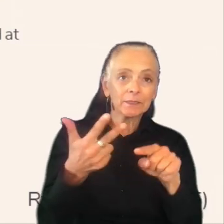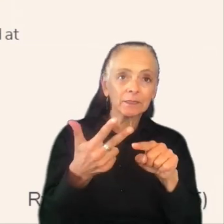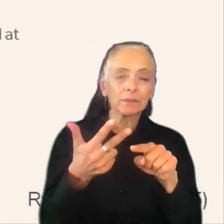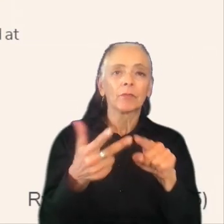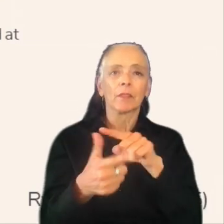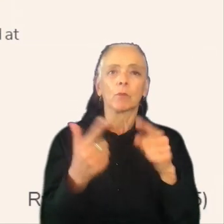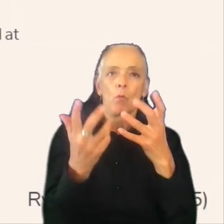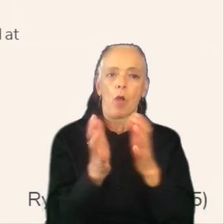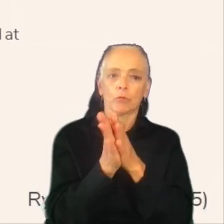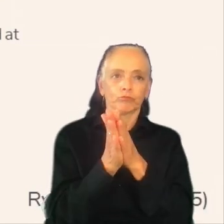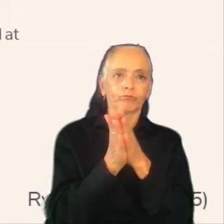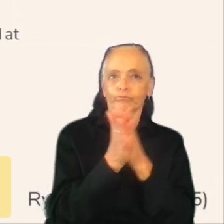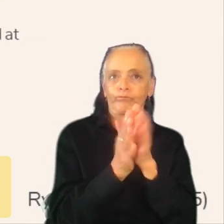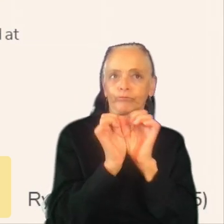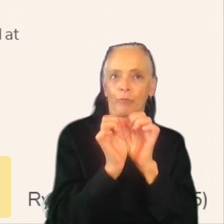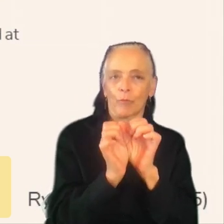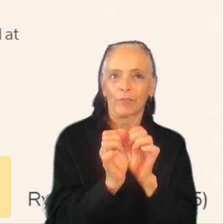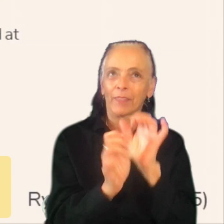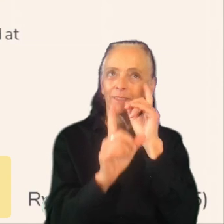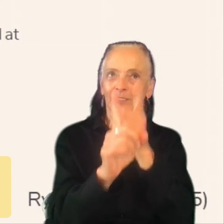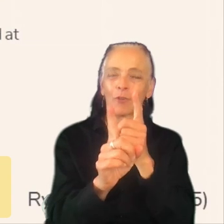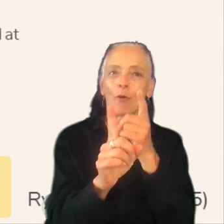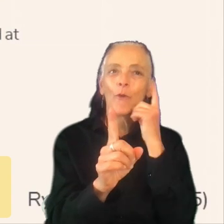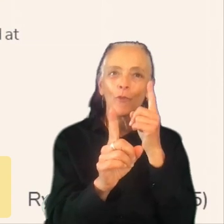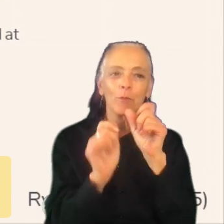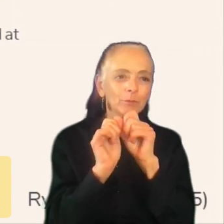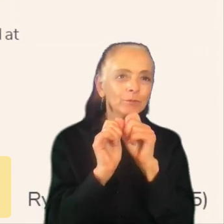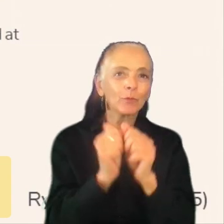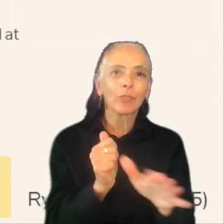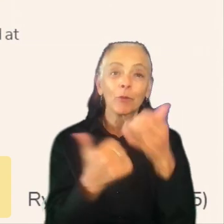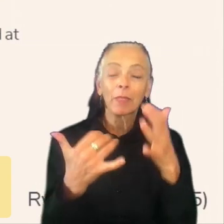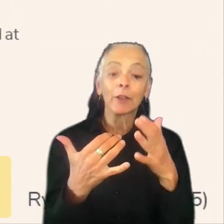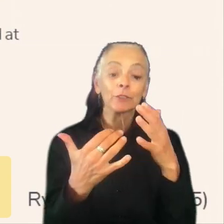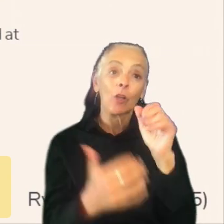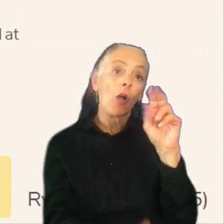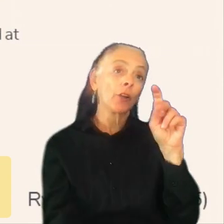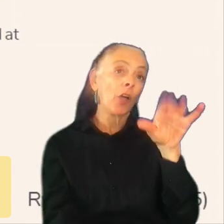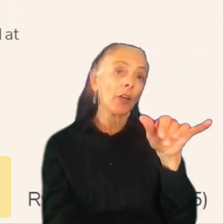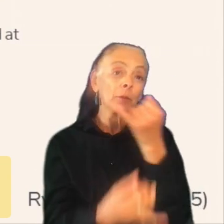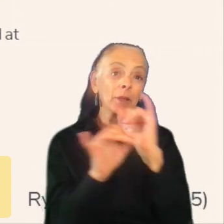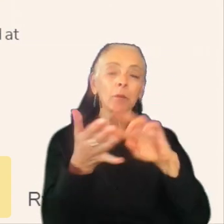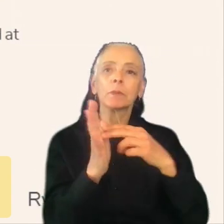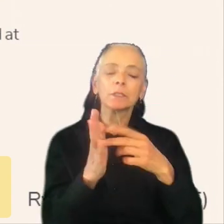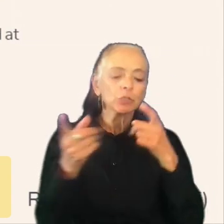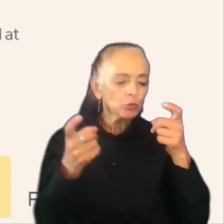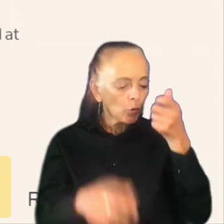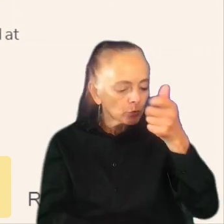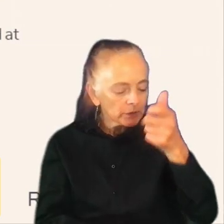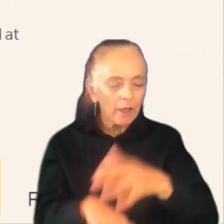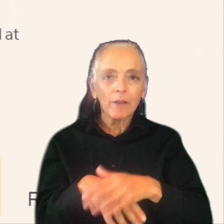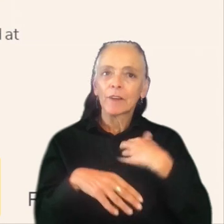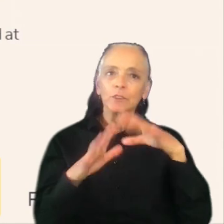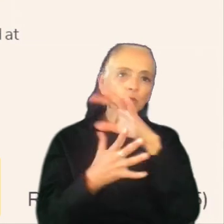And this is what we want to aim for if you want to encourage persistence and perseverance in your players. Autonomy being control and having choice